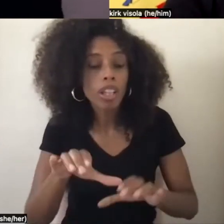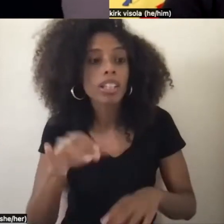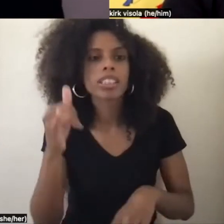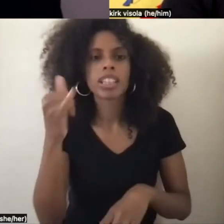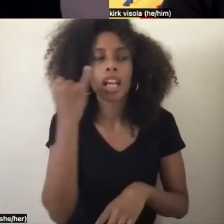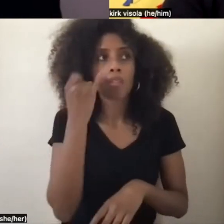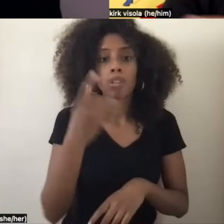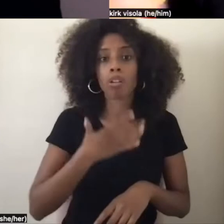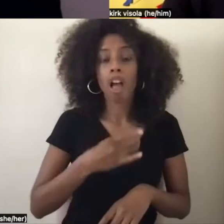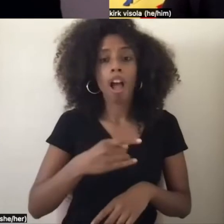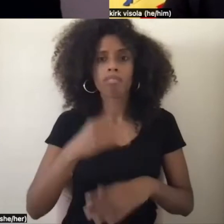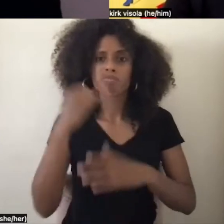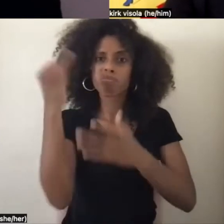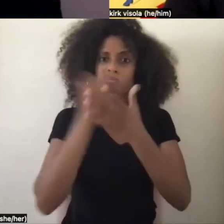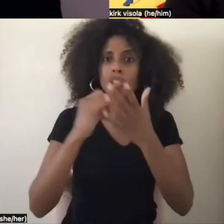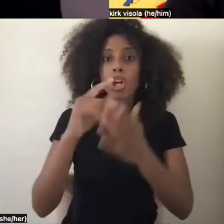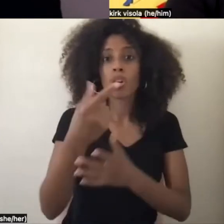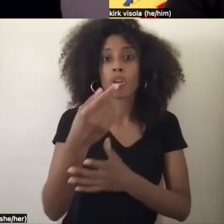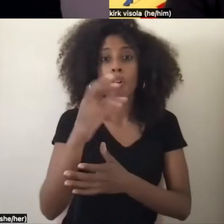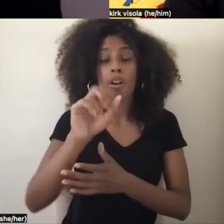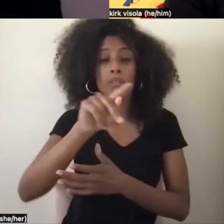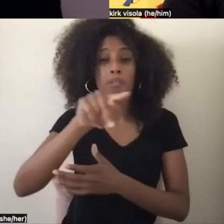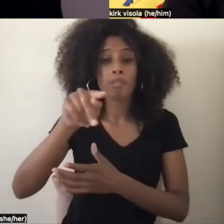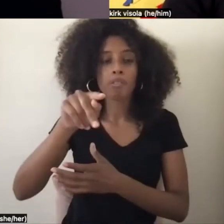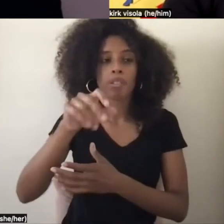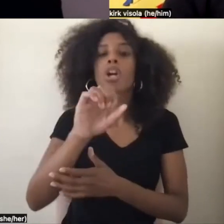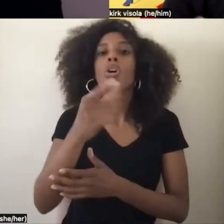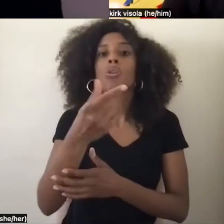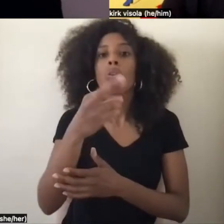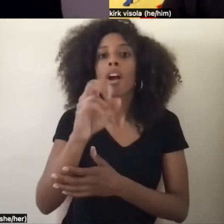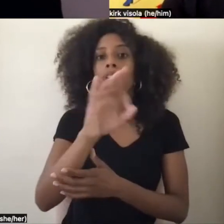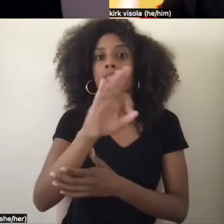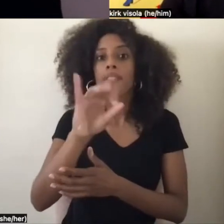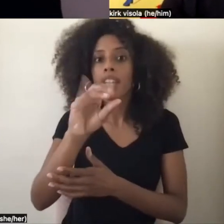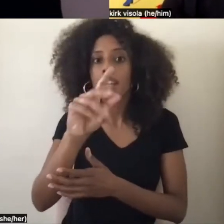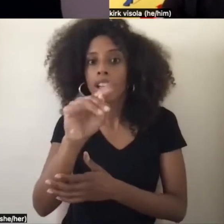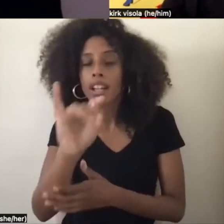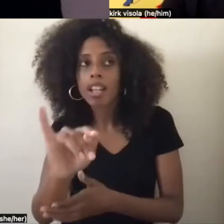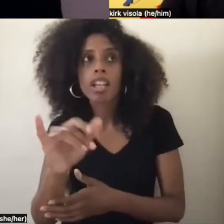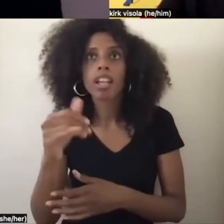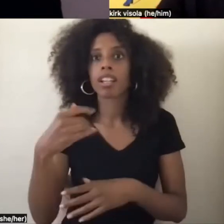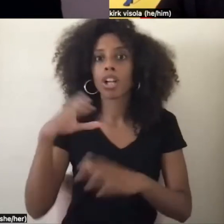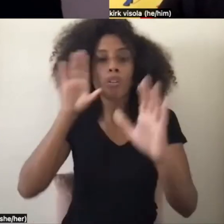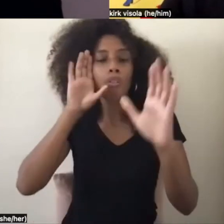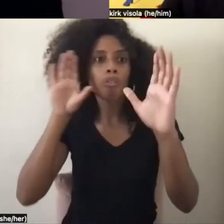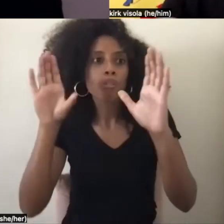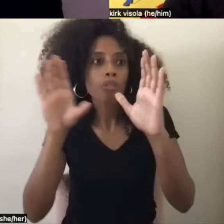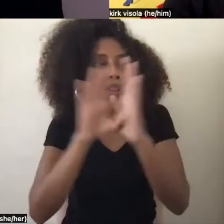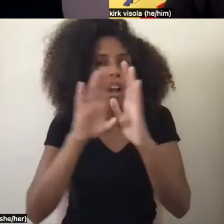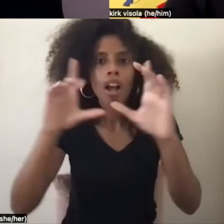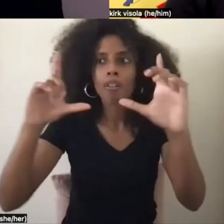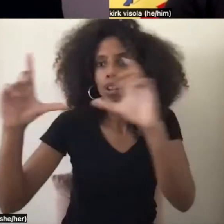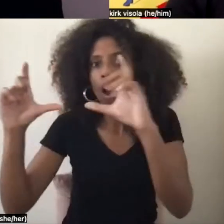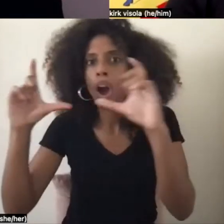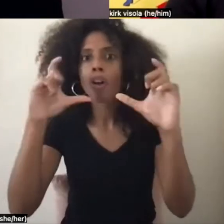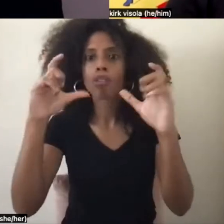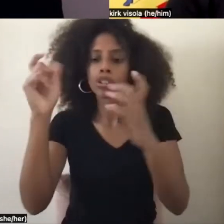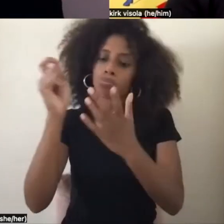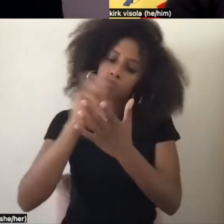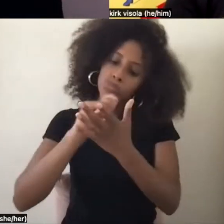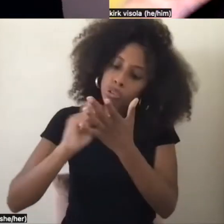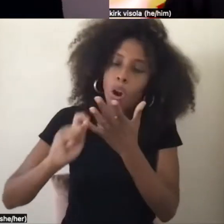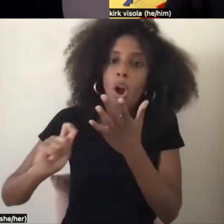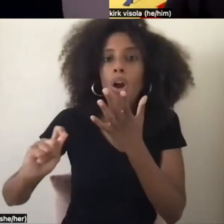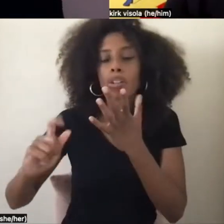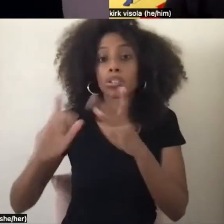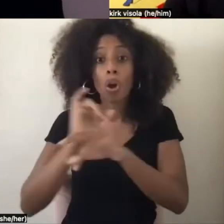do photography, if you like to do drawing or sketching or doodling, there's a spot for you. If you like to work on the computer and